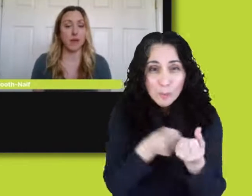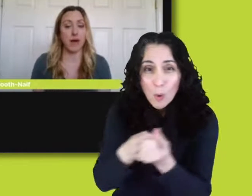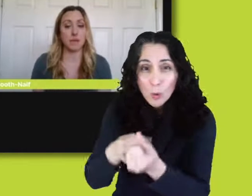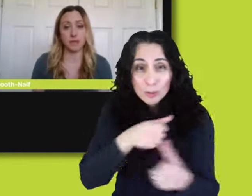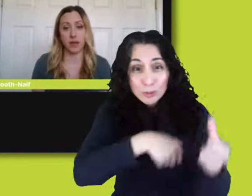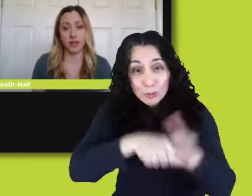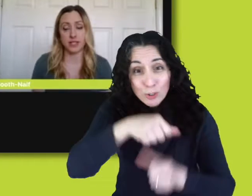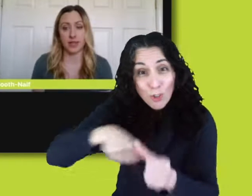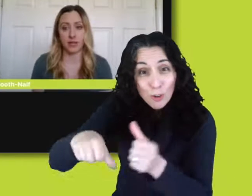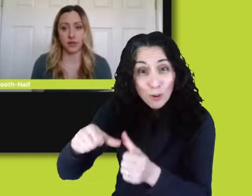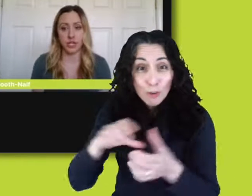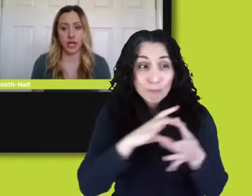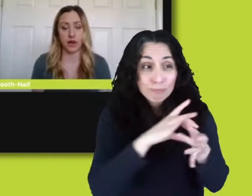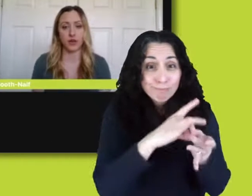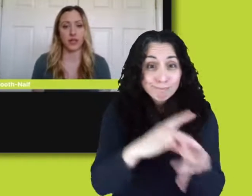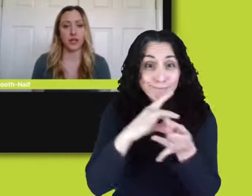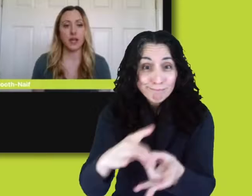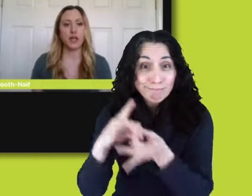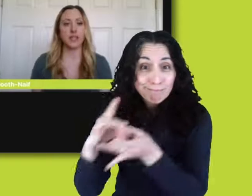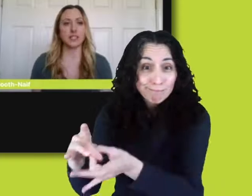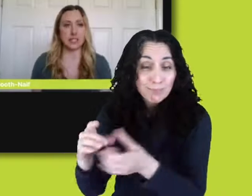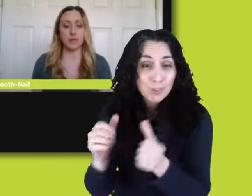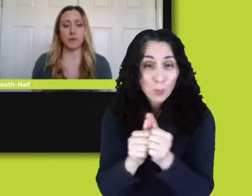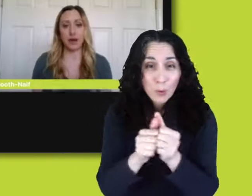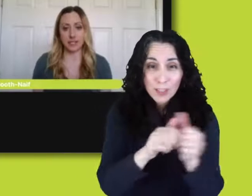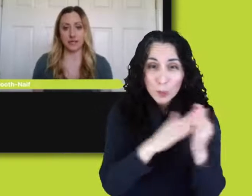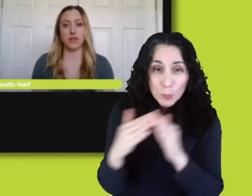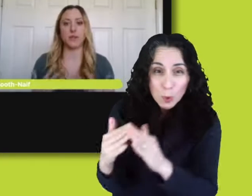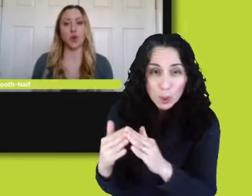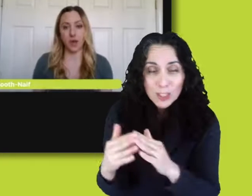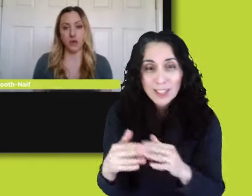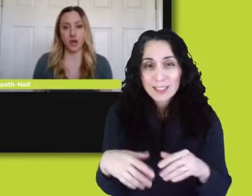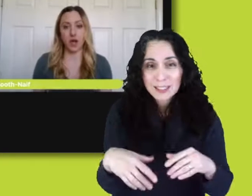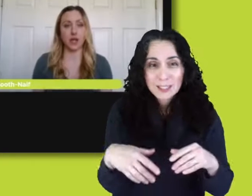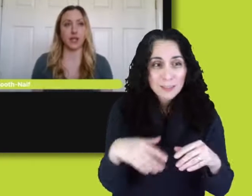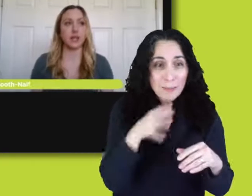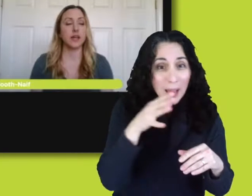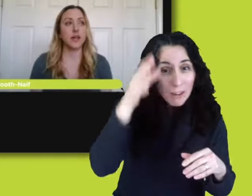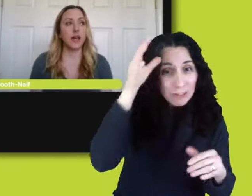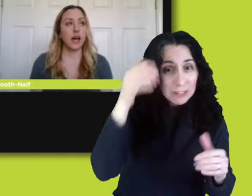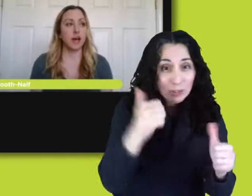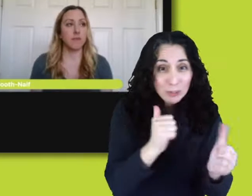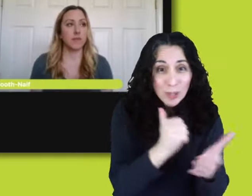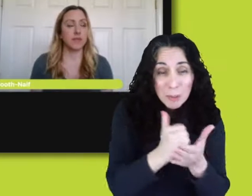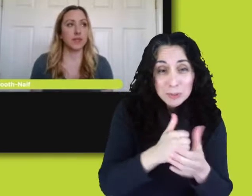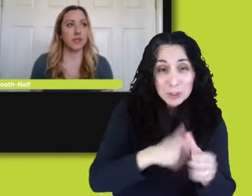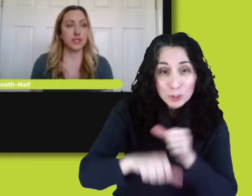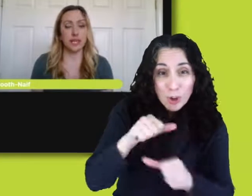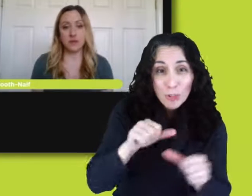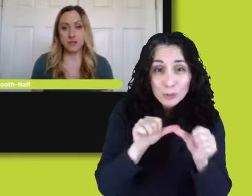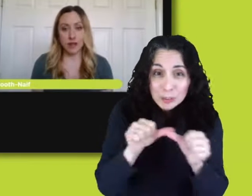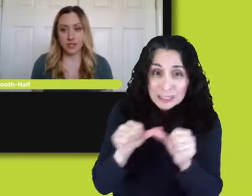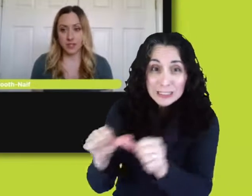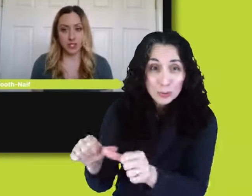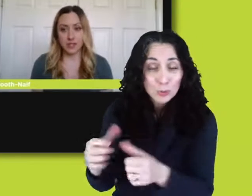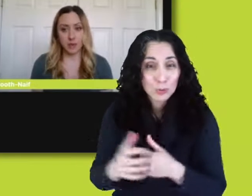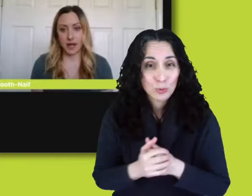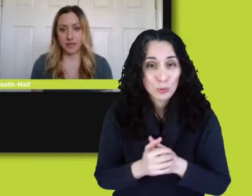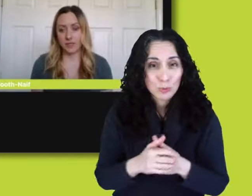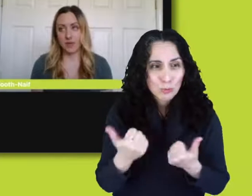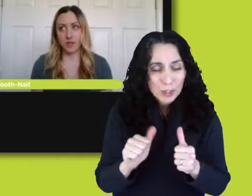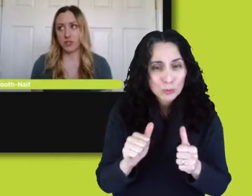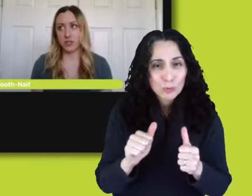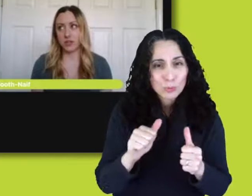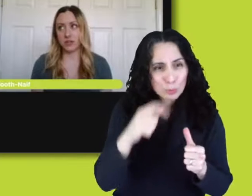community of moms and parents that can reach out and just keep you positive, keep you going along. And, sending those messages